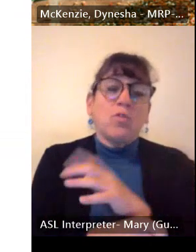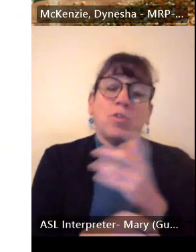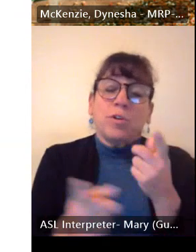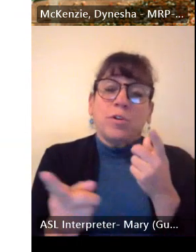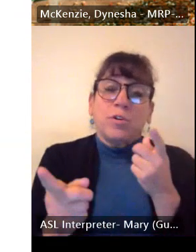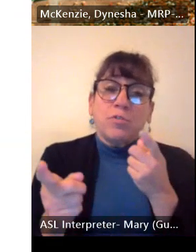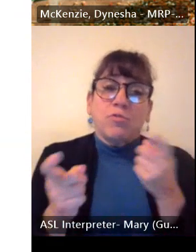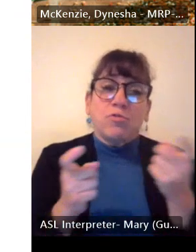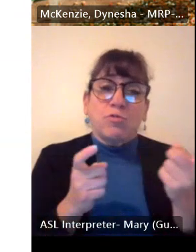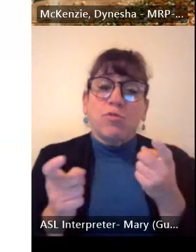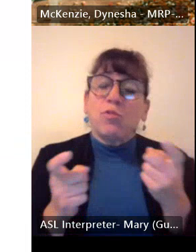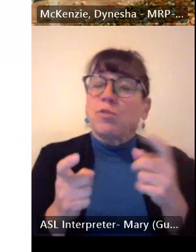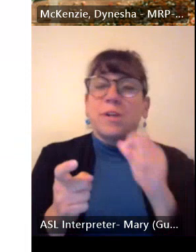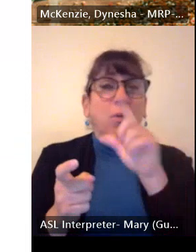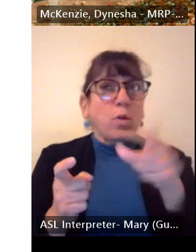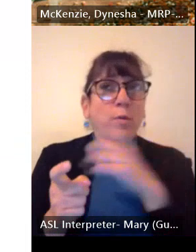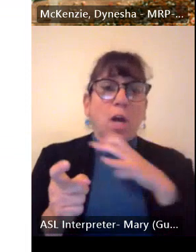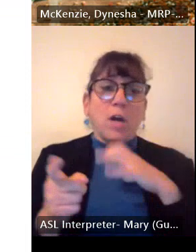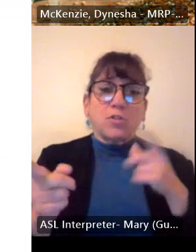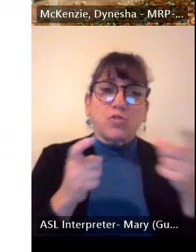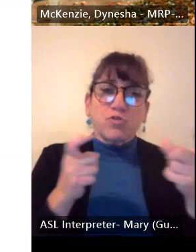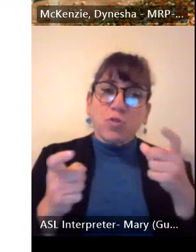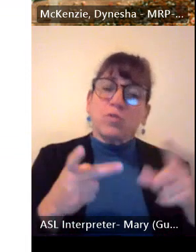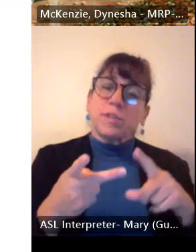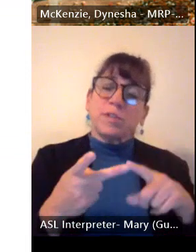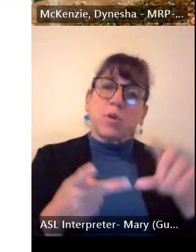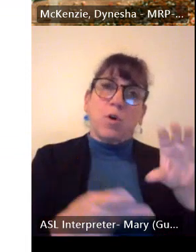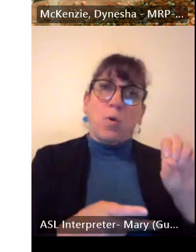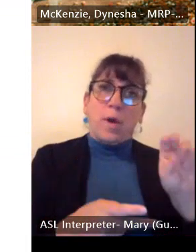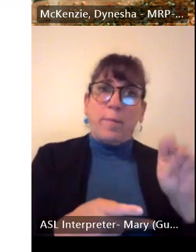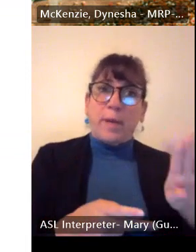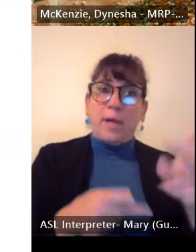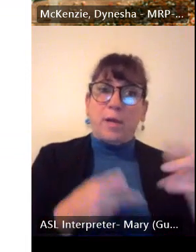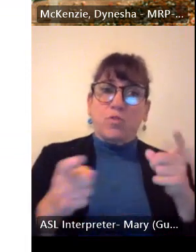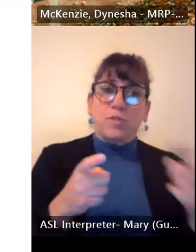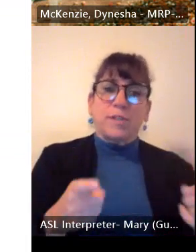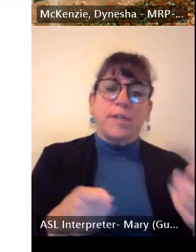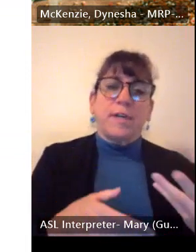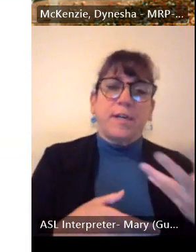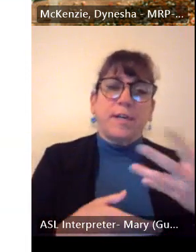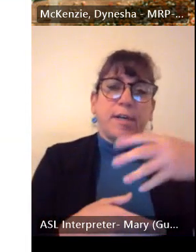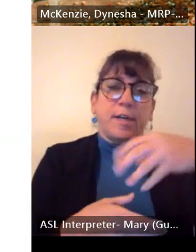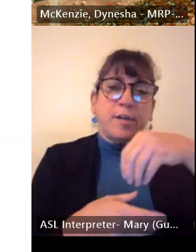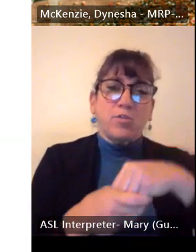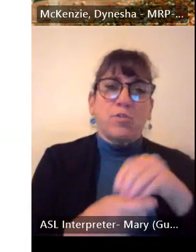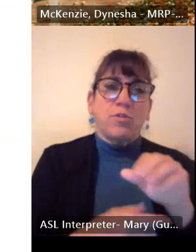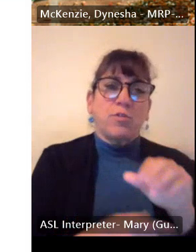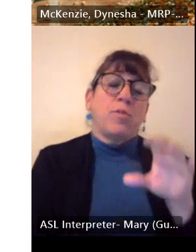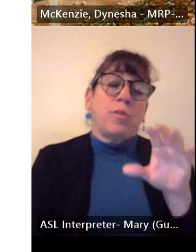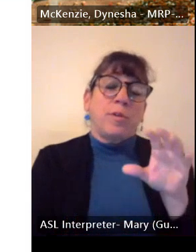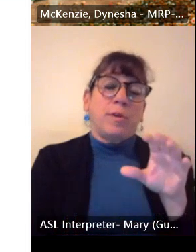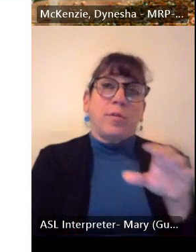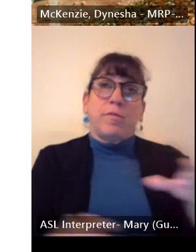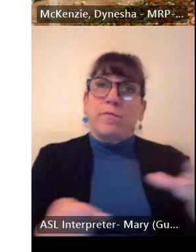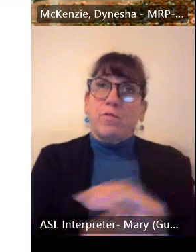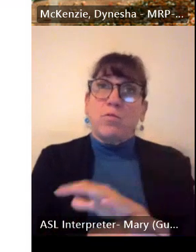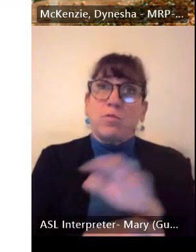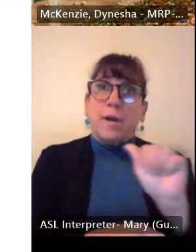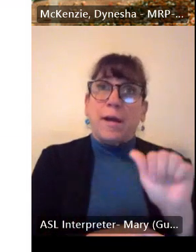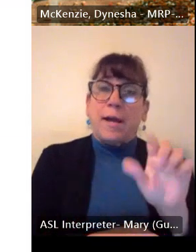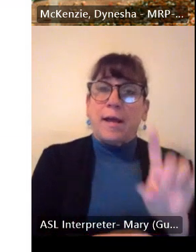is also OMB controls, and then your internal agency funds control as well, lays out your entire administrative control of